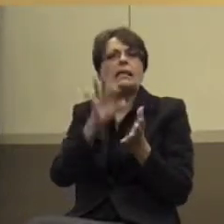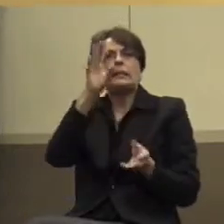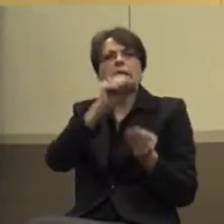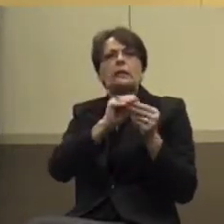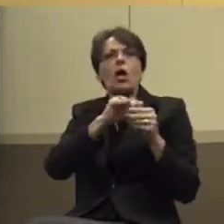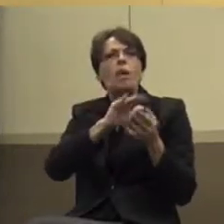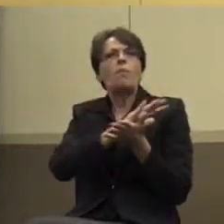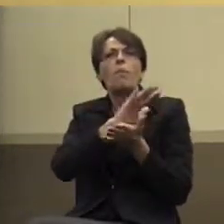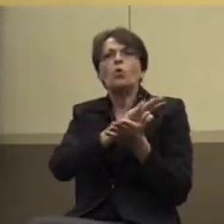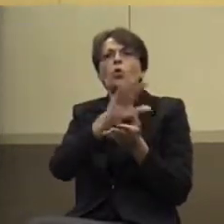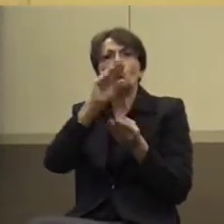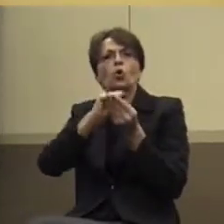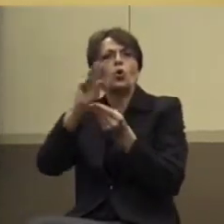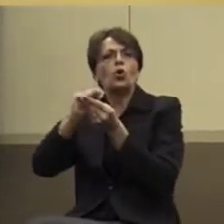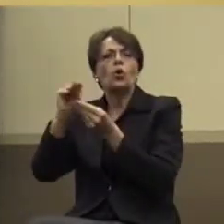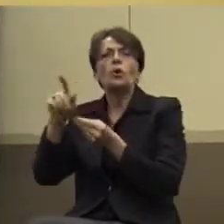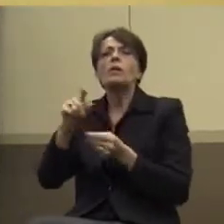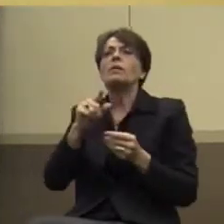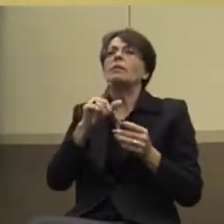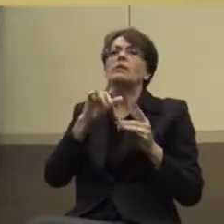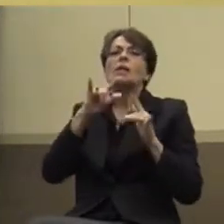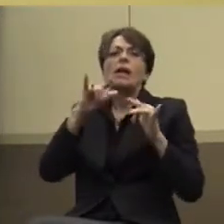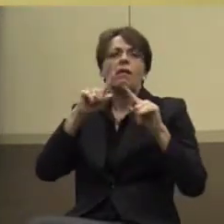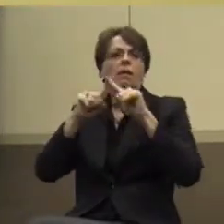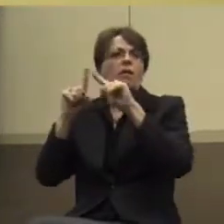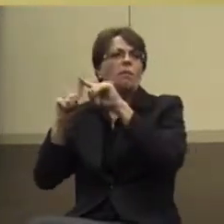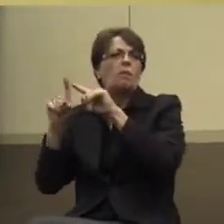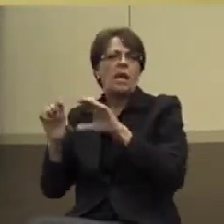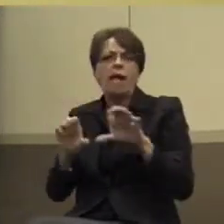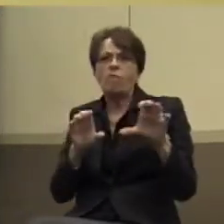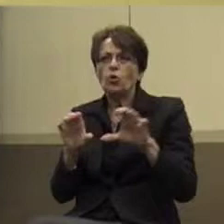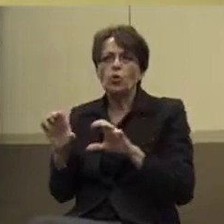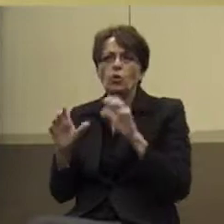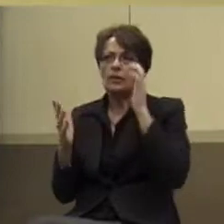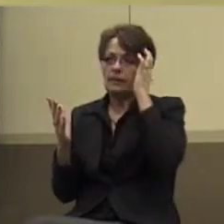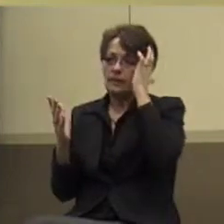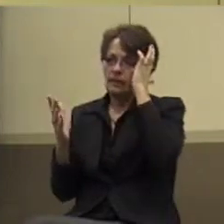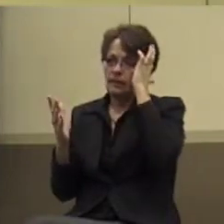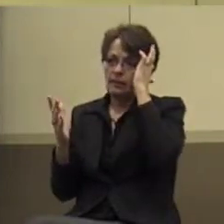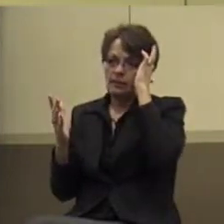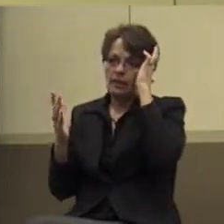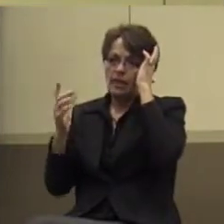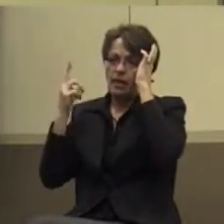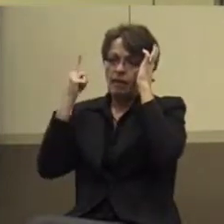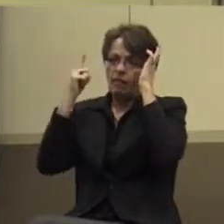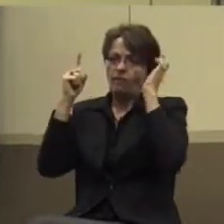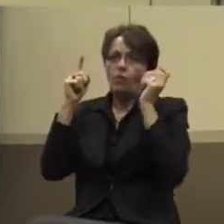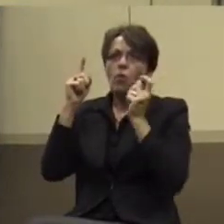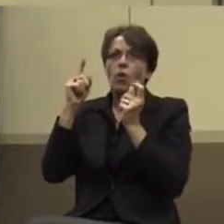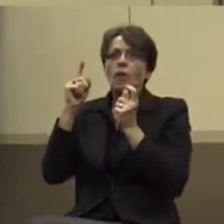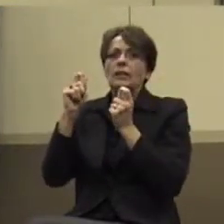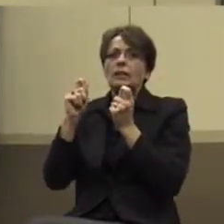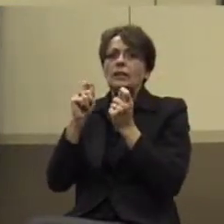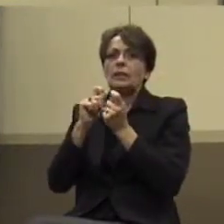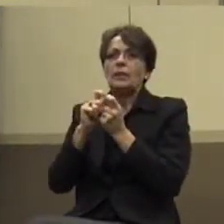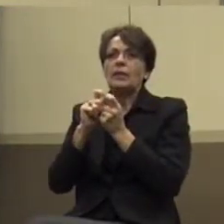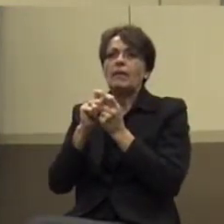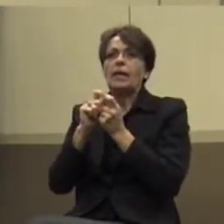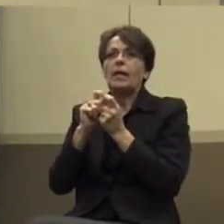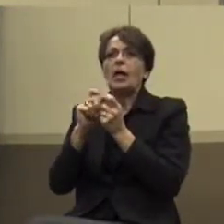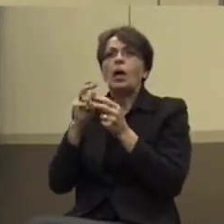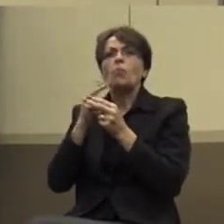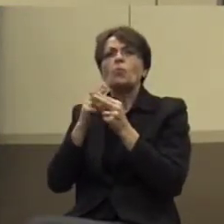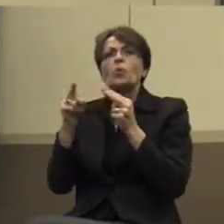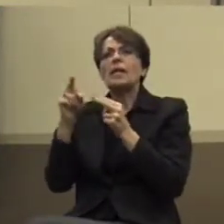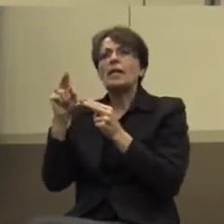behaviors. For specific, brief, and discrete, meaning behaviors that have a clear beginning and an end. You know, easy to be able